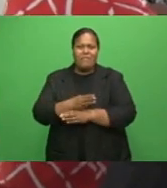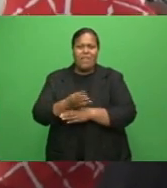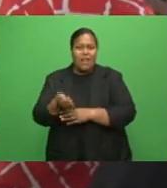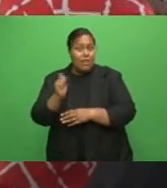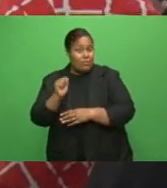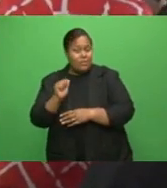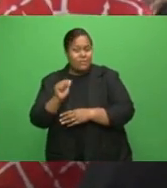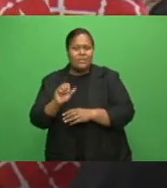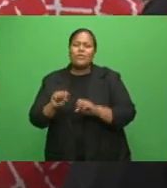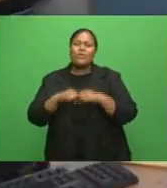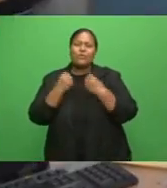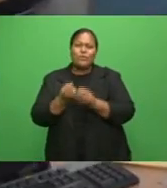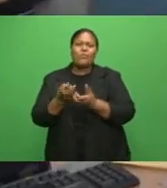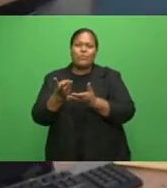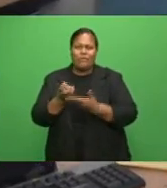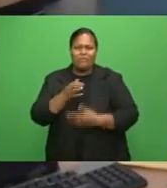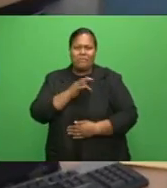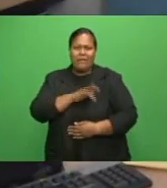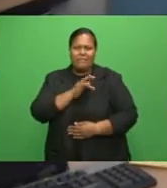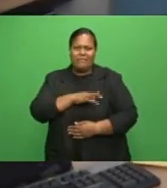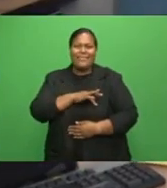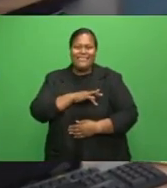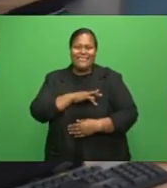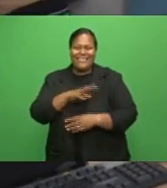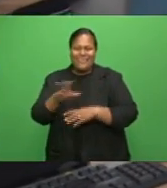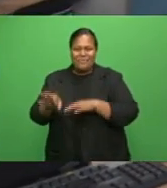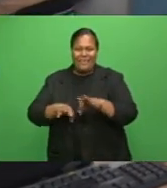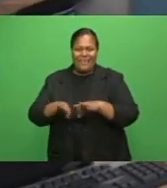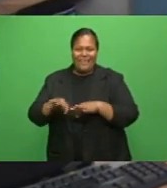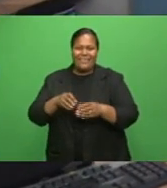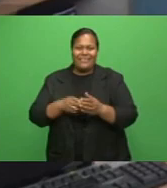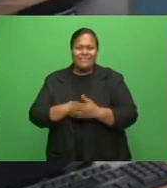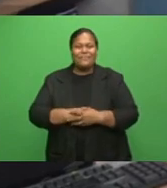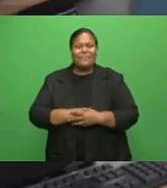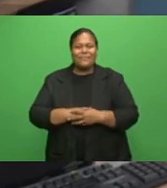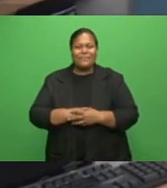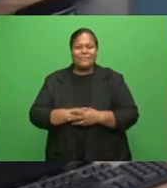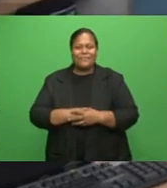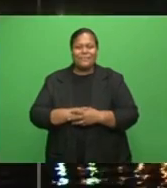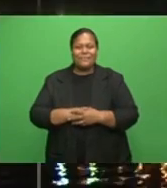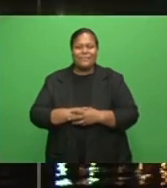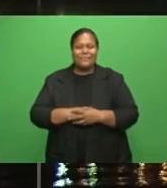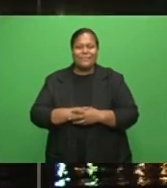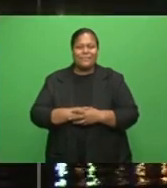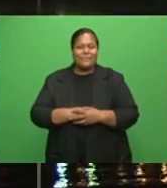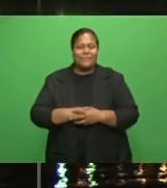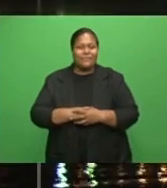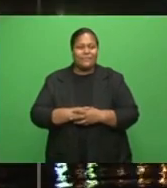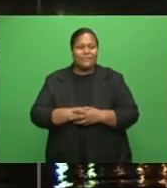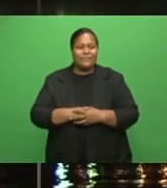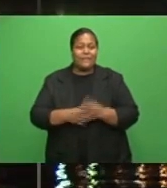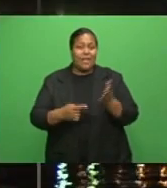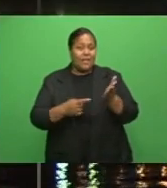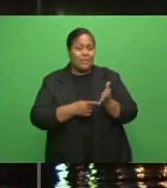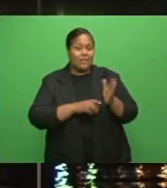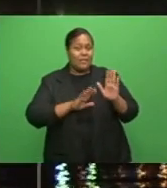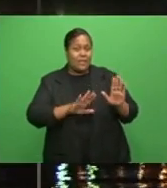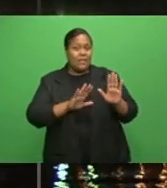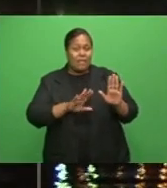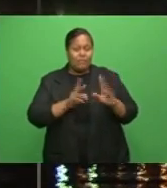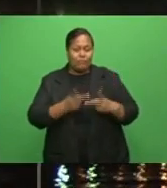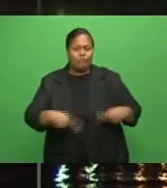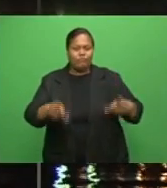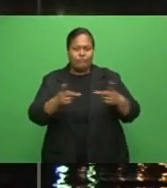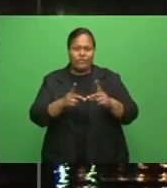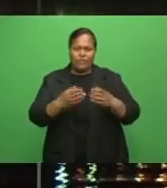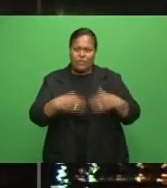social welfare benefit schemes. Sainiani Mboila, FBC News. Tailevu Provincial Council Chair